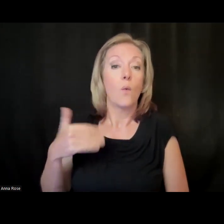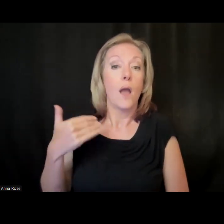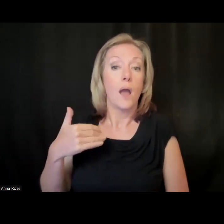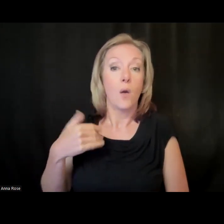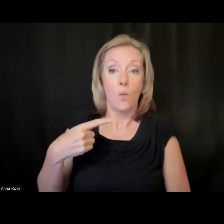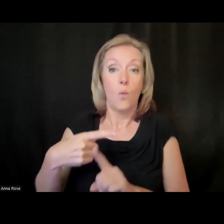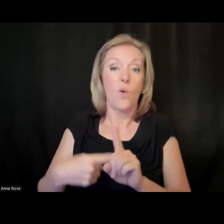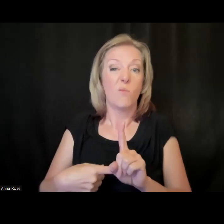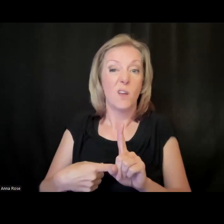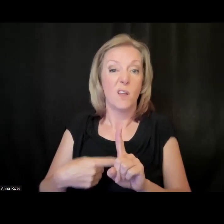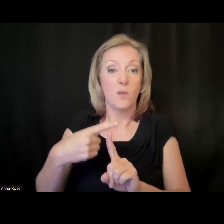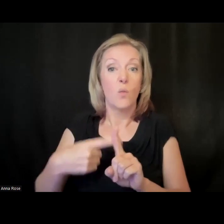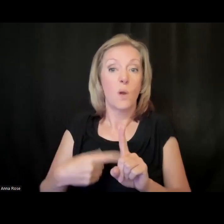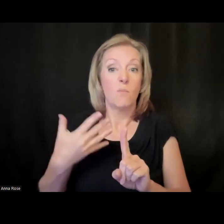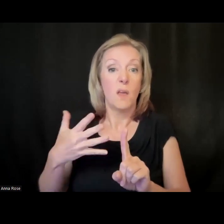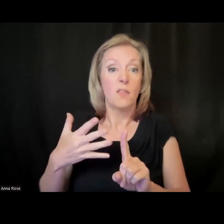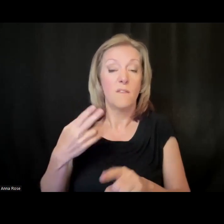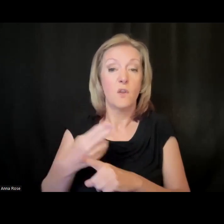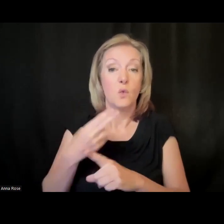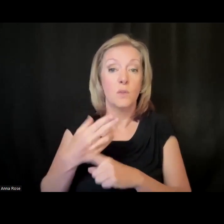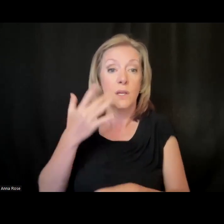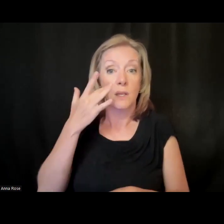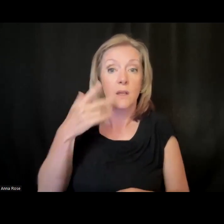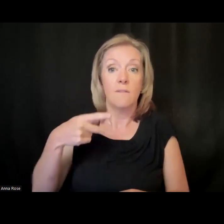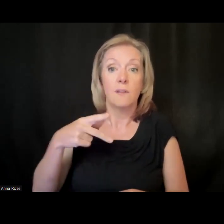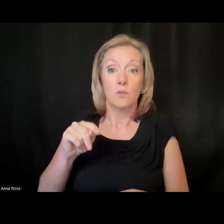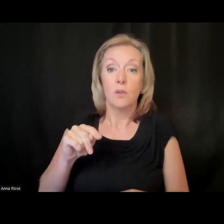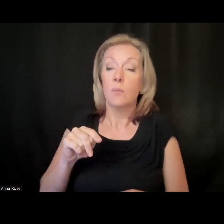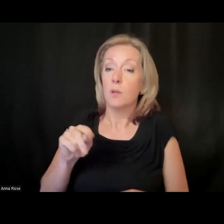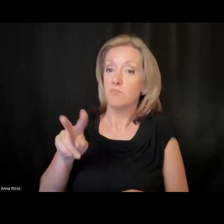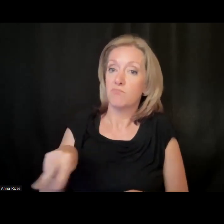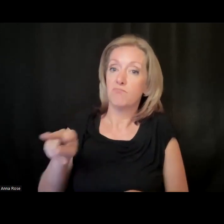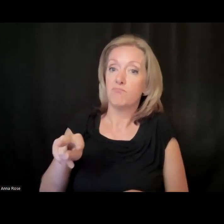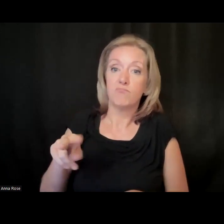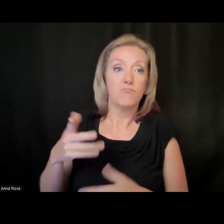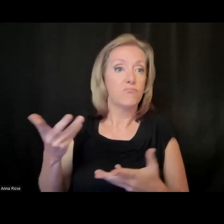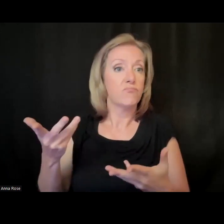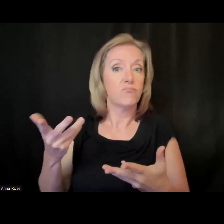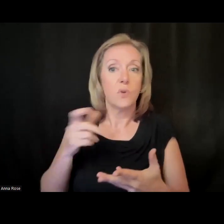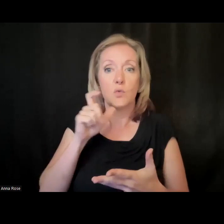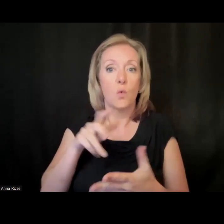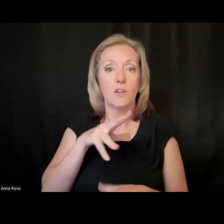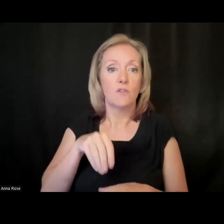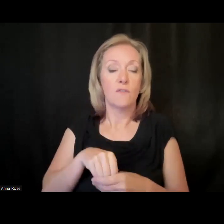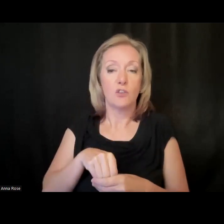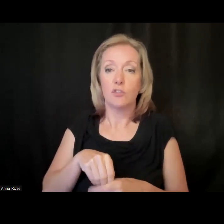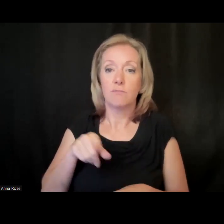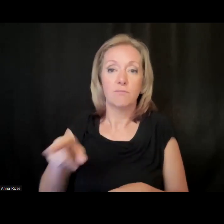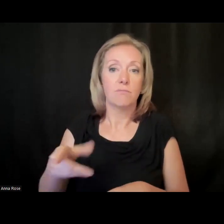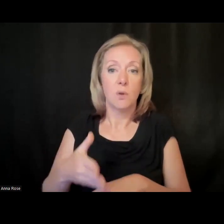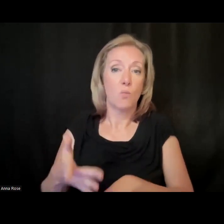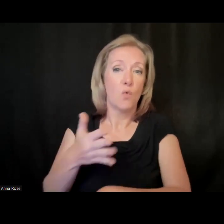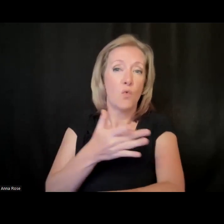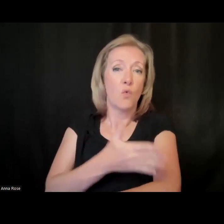1 month of him wearing his lens, the PT said, I can think of no other intervention that's happened to this kid that